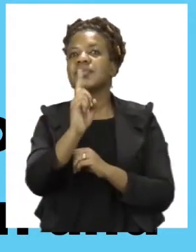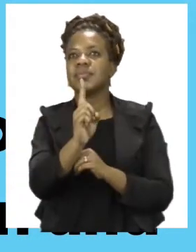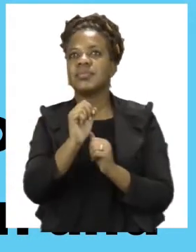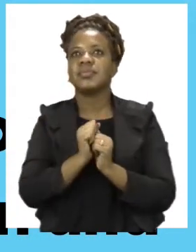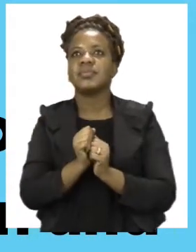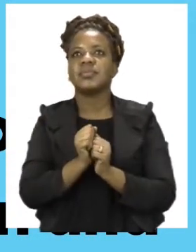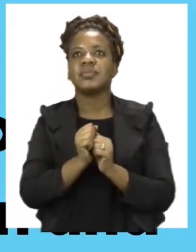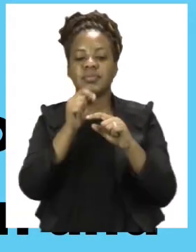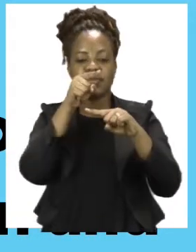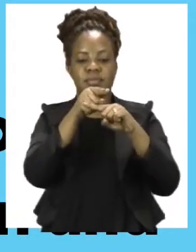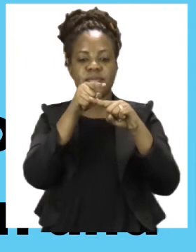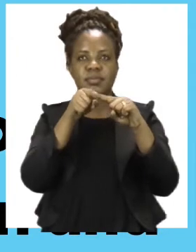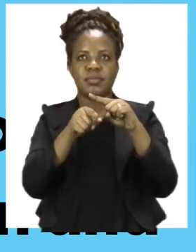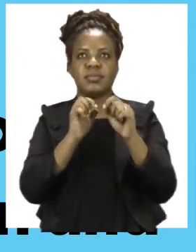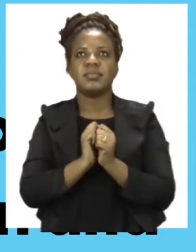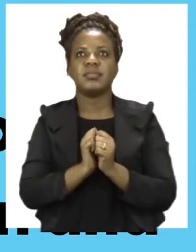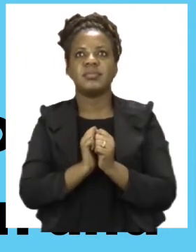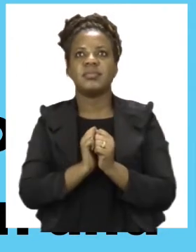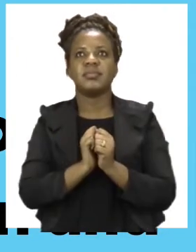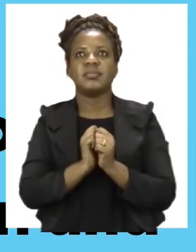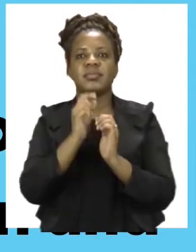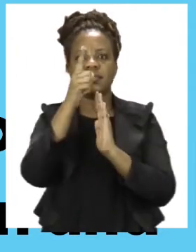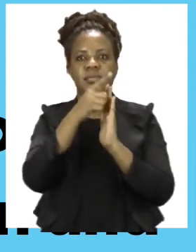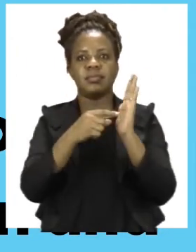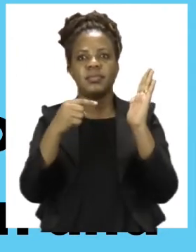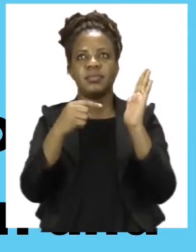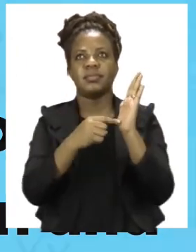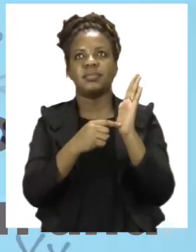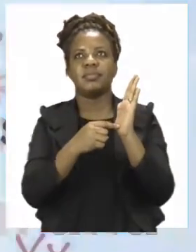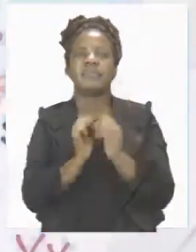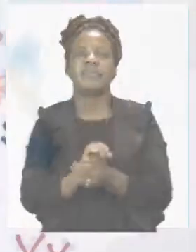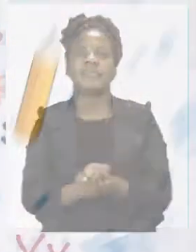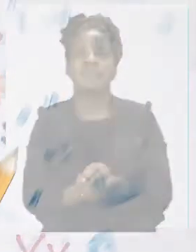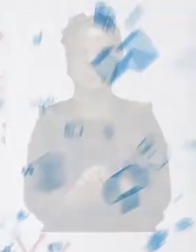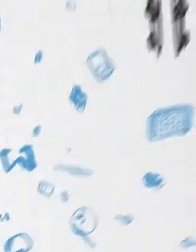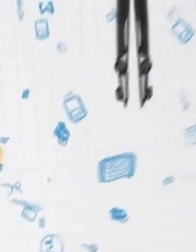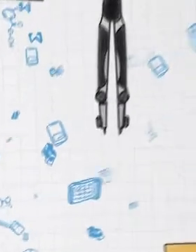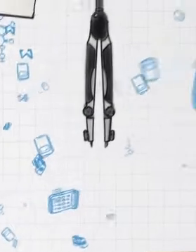talking about division and calendars.